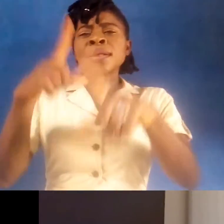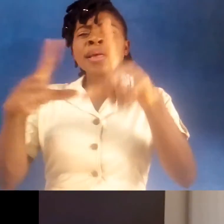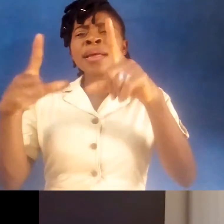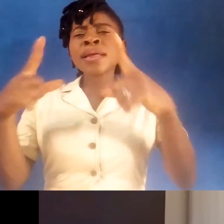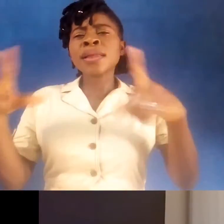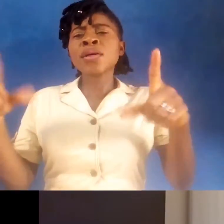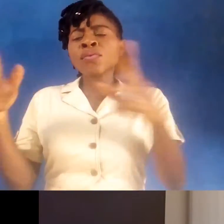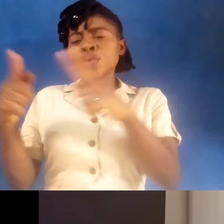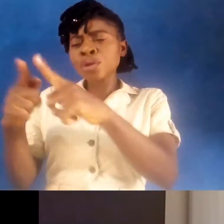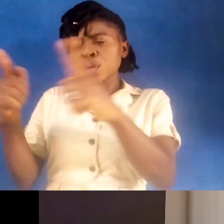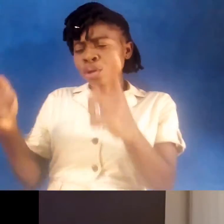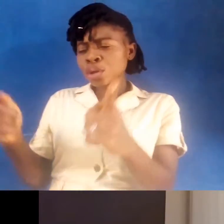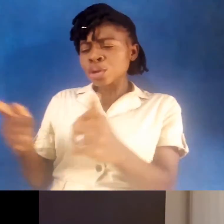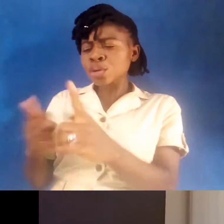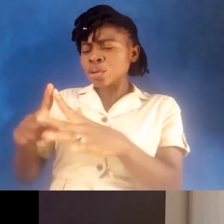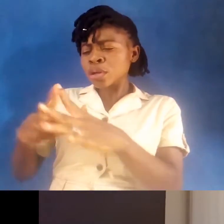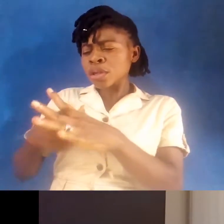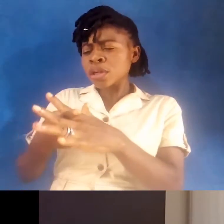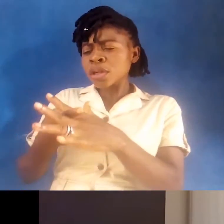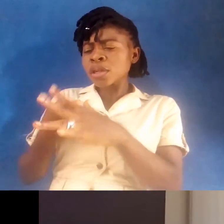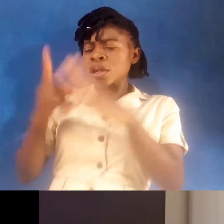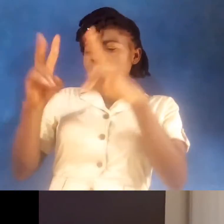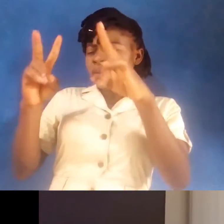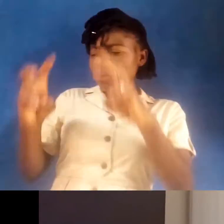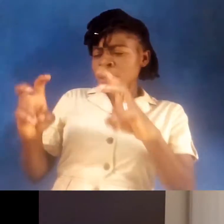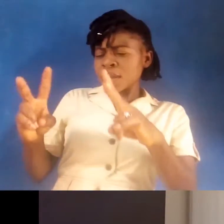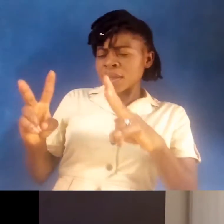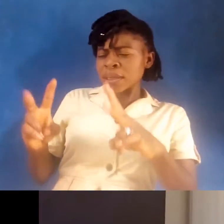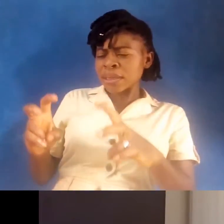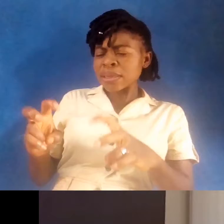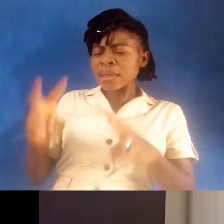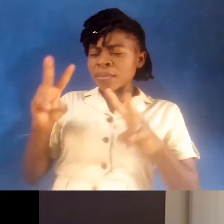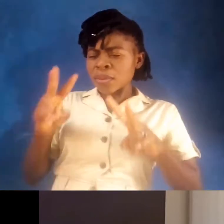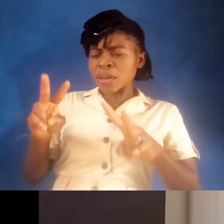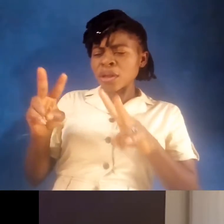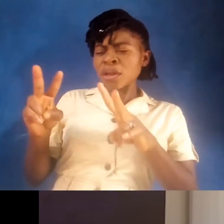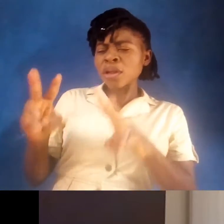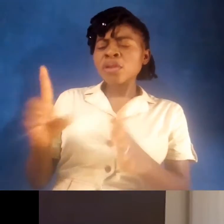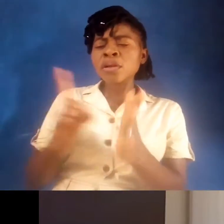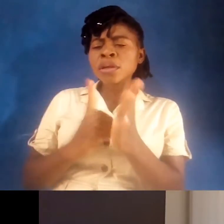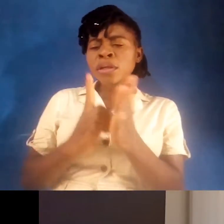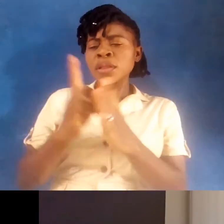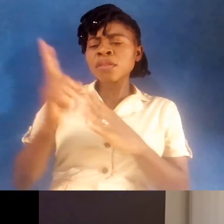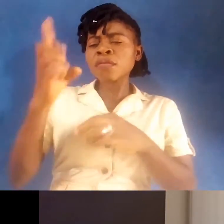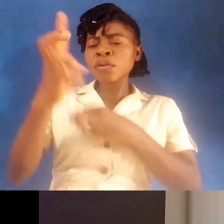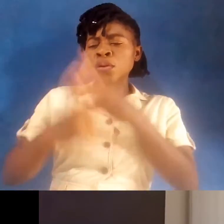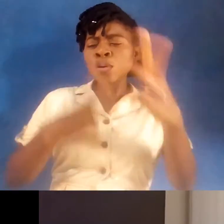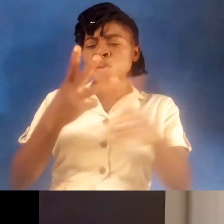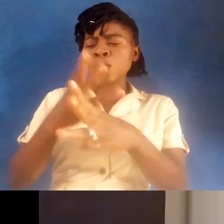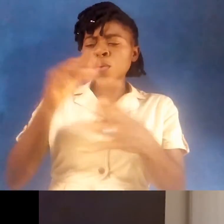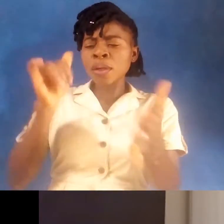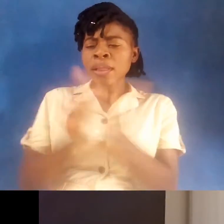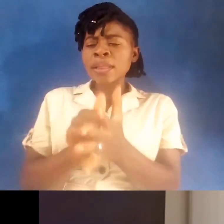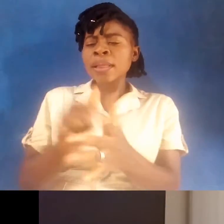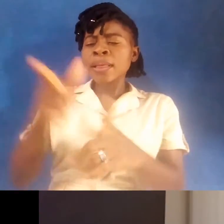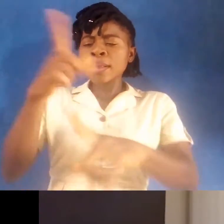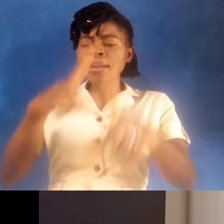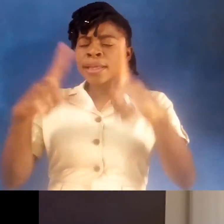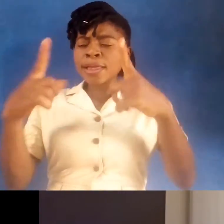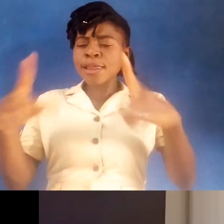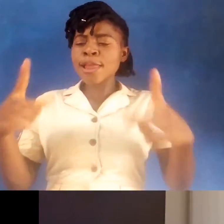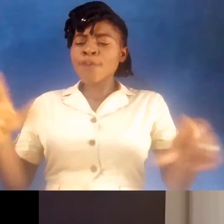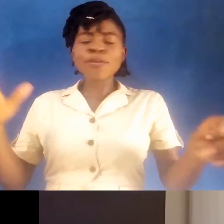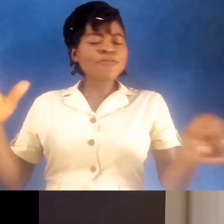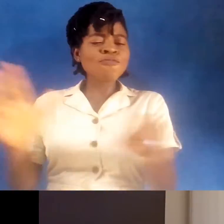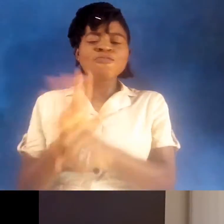developed ones, as languages that are full of gestures. Right now, a lot of